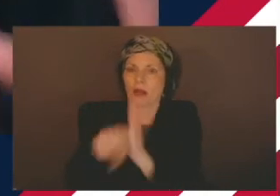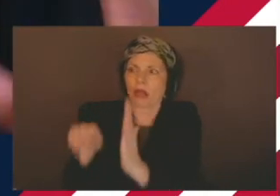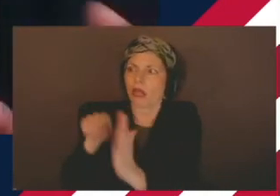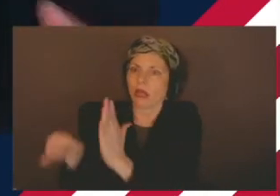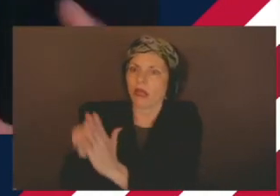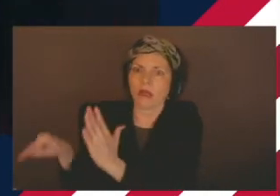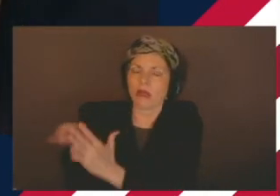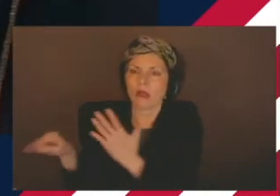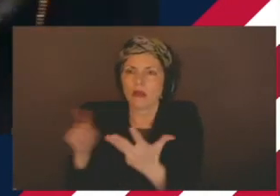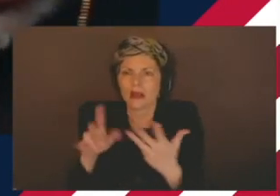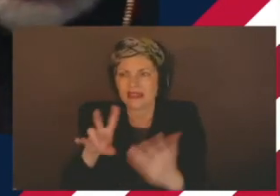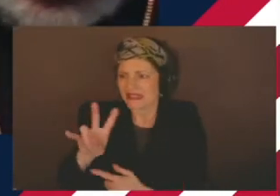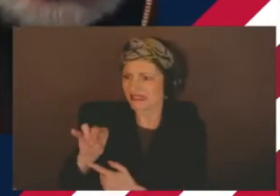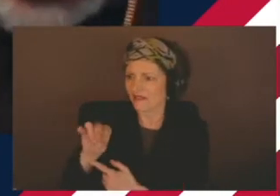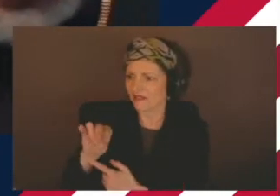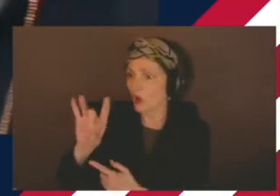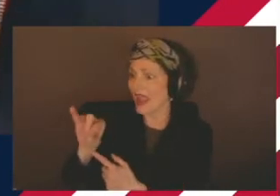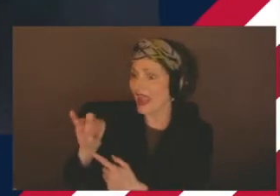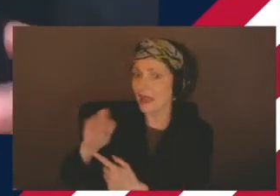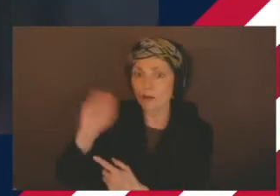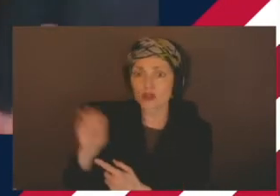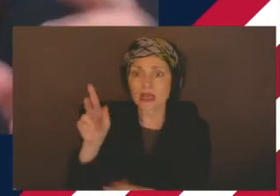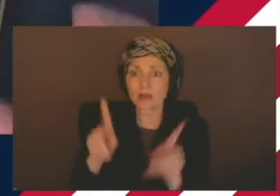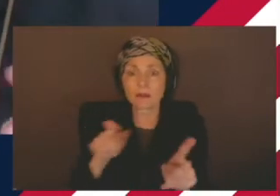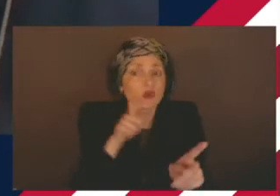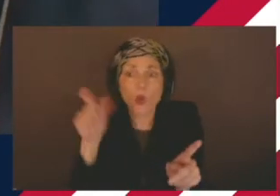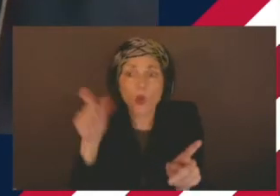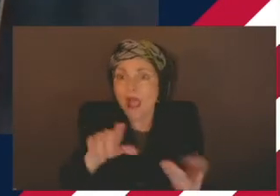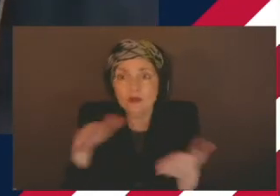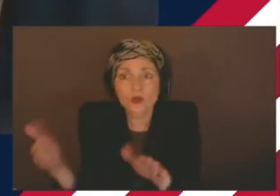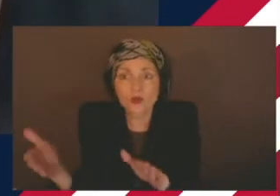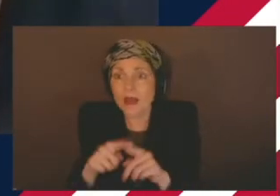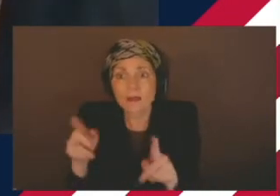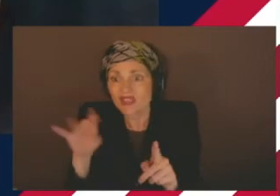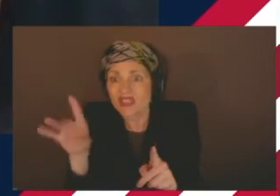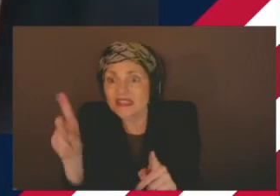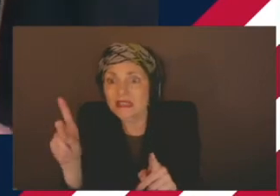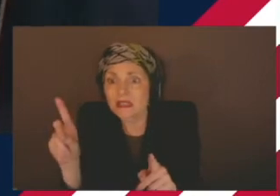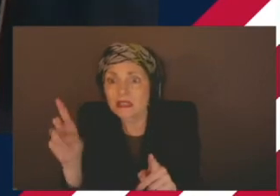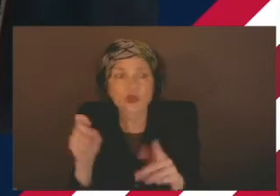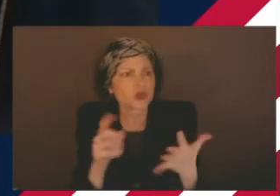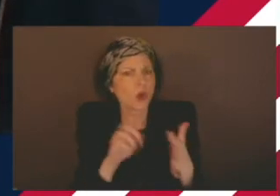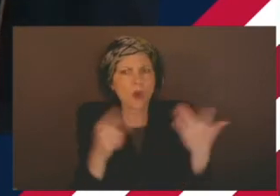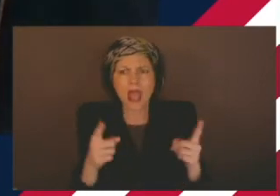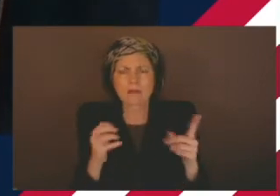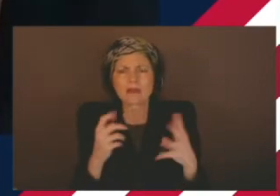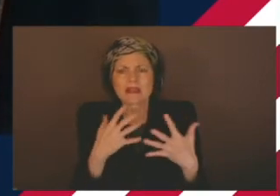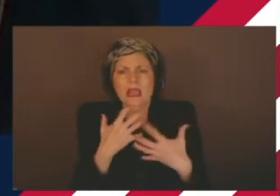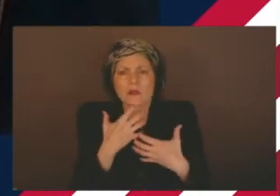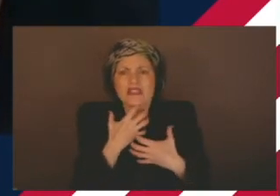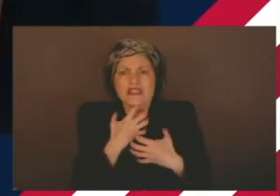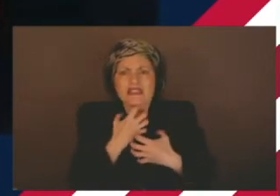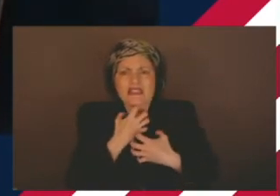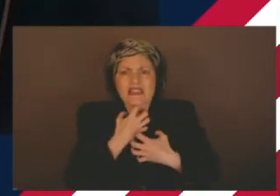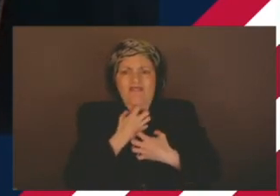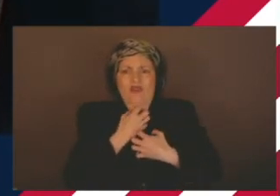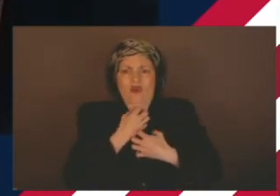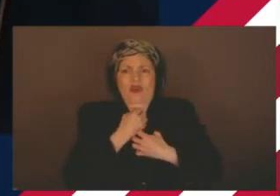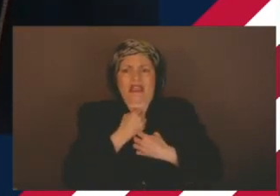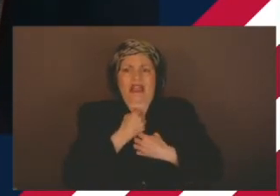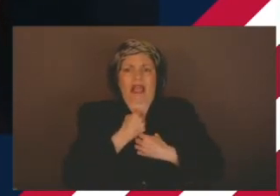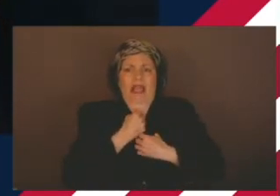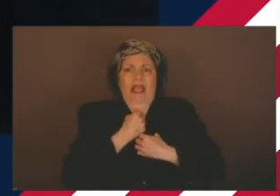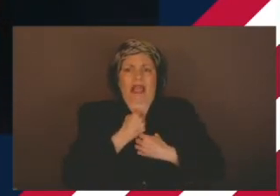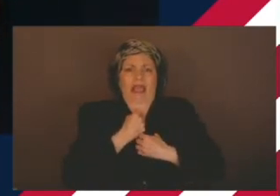die. It is shorthand that there is a kind of suffocation going on. And what we have to do is recognize that the marching in